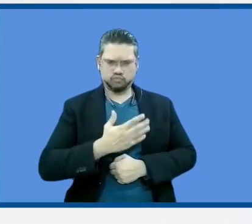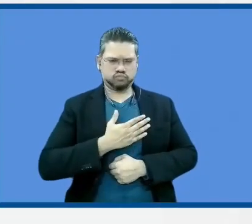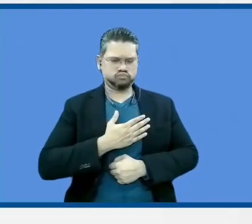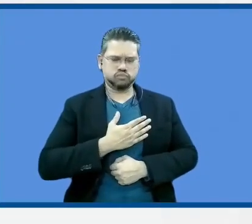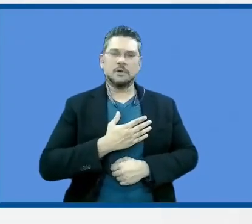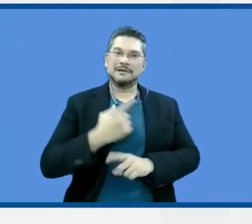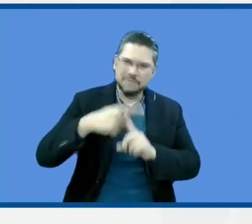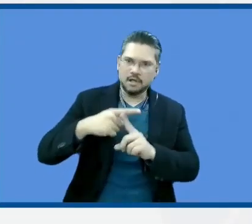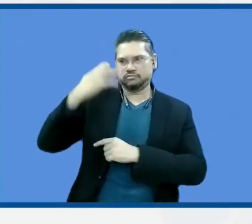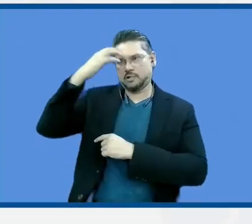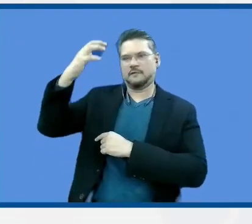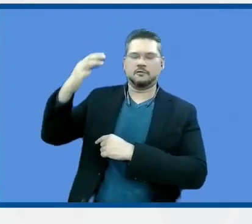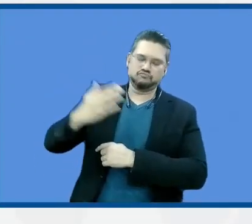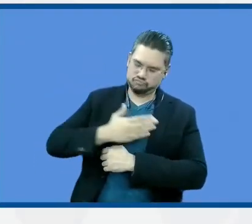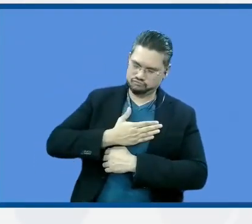Thank you very much.